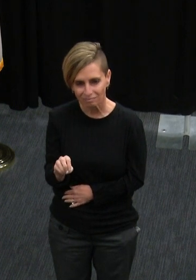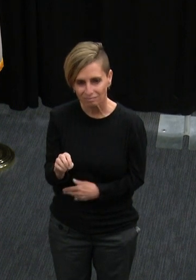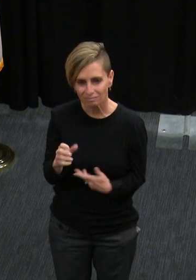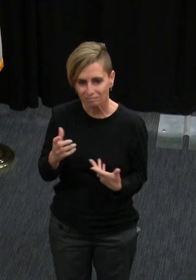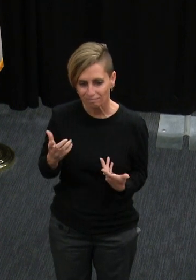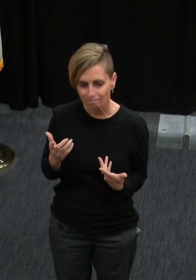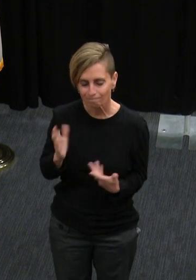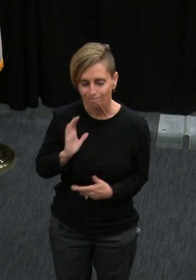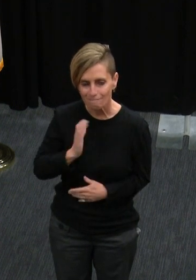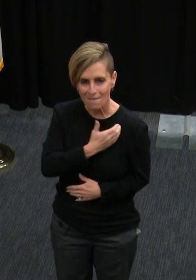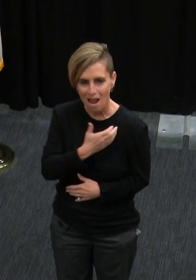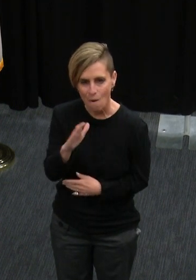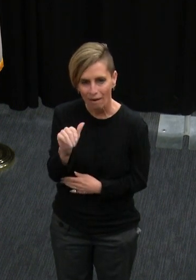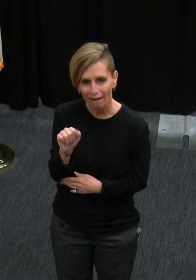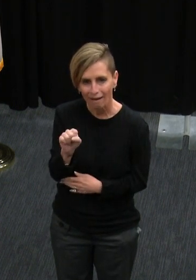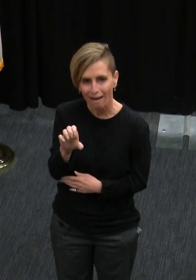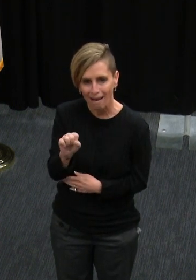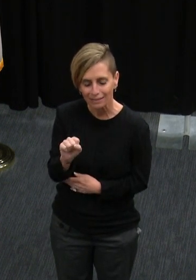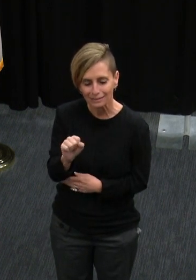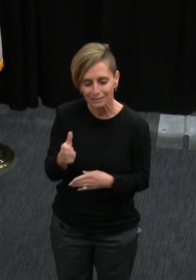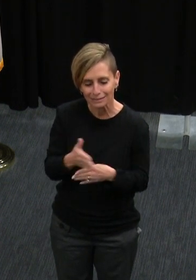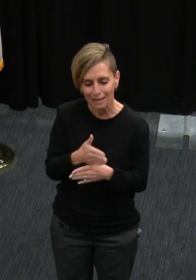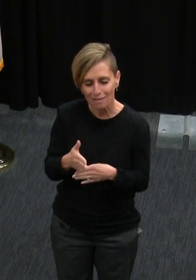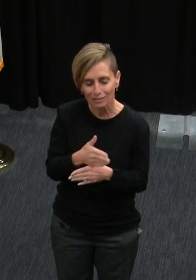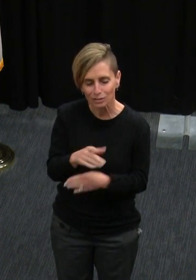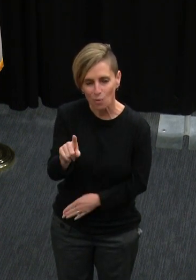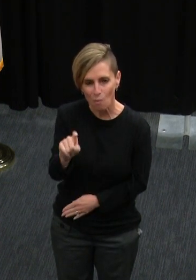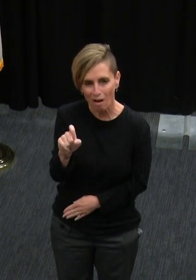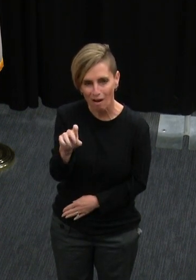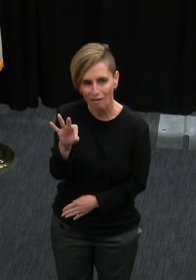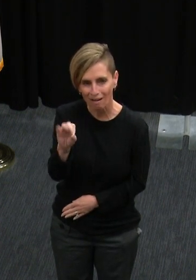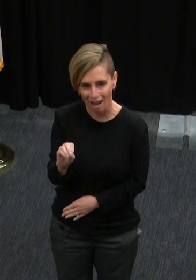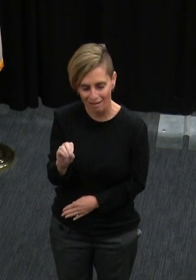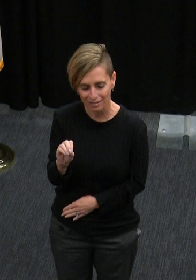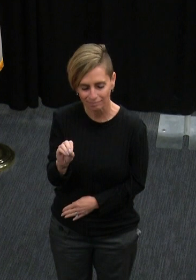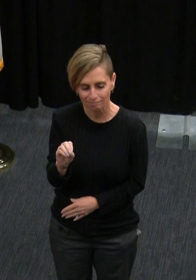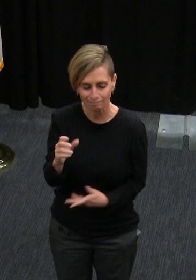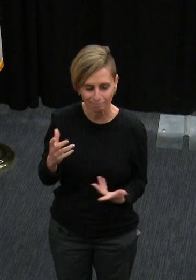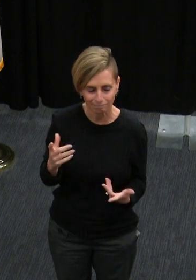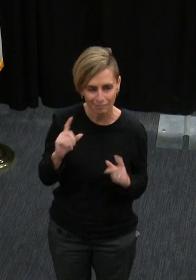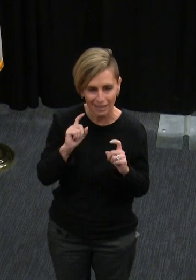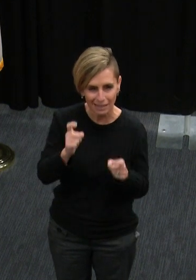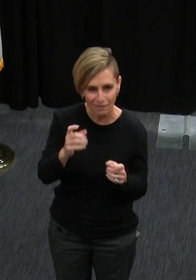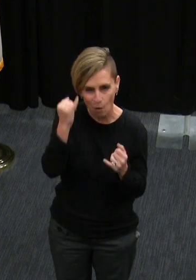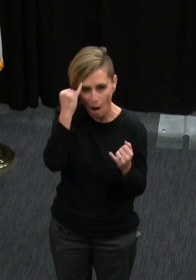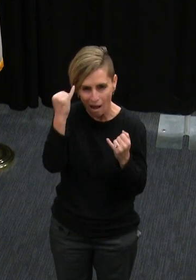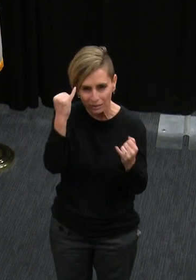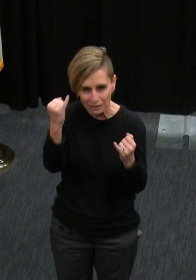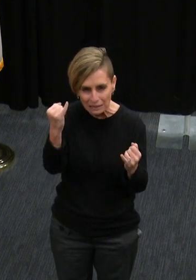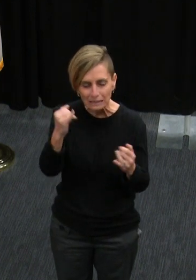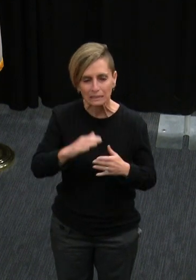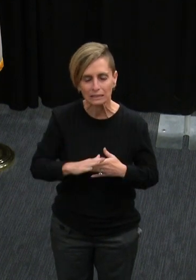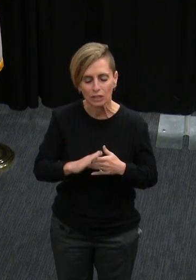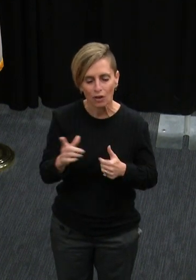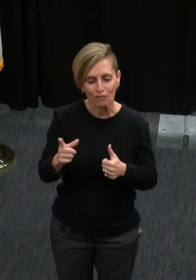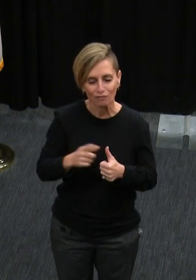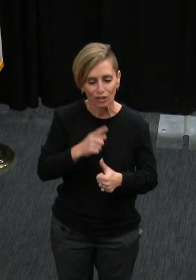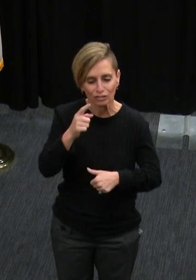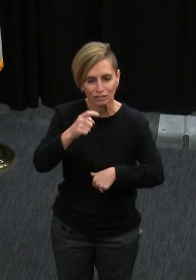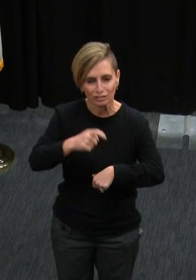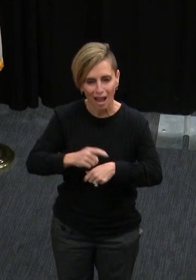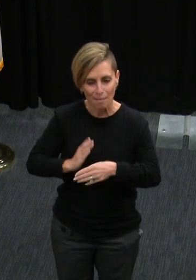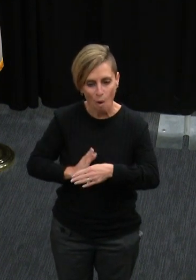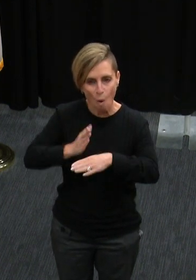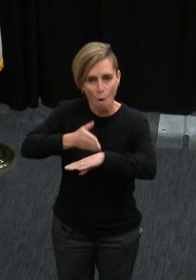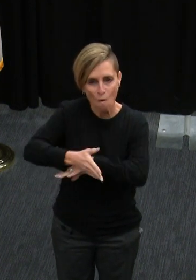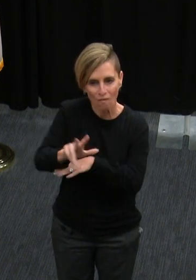and our cases are averaging 190. And give you an idea, we went over 300 for the first time in